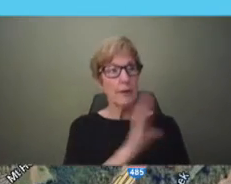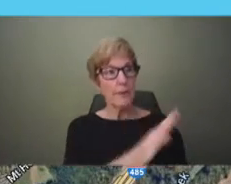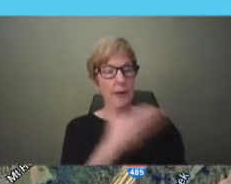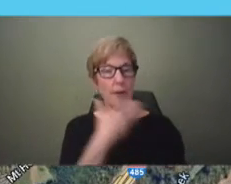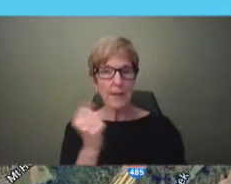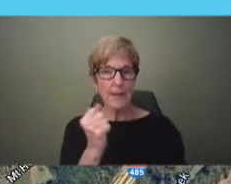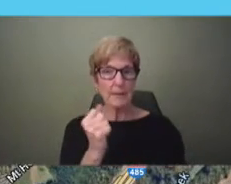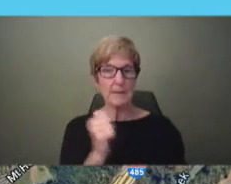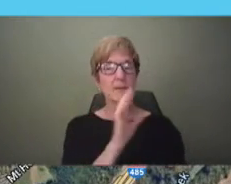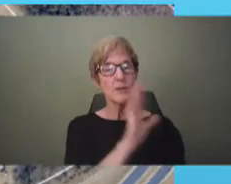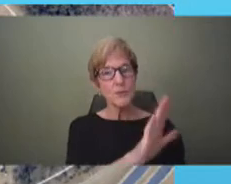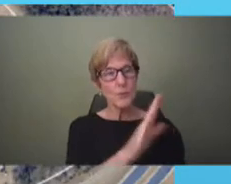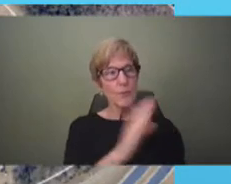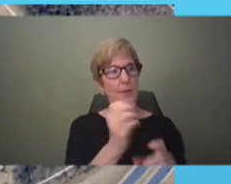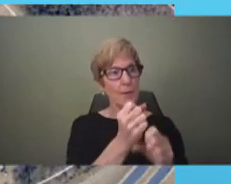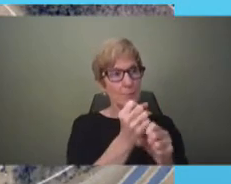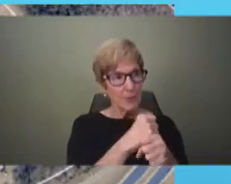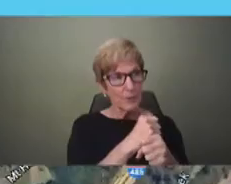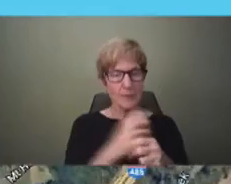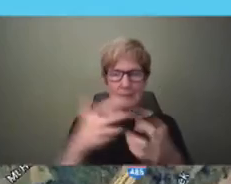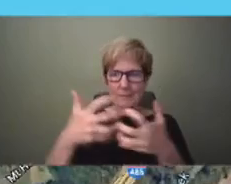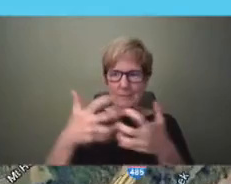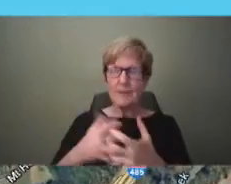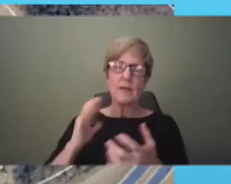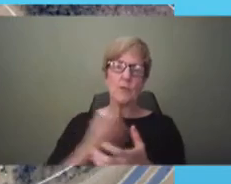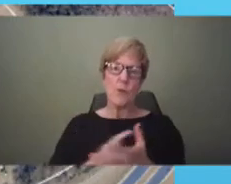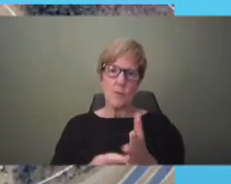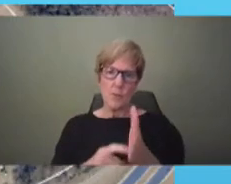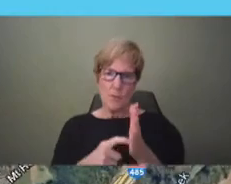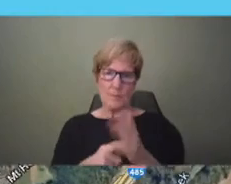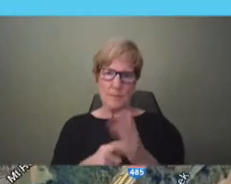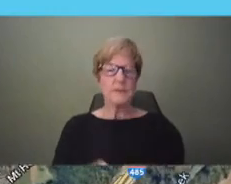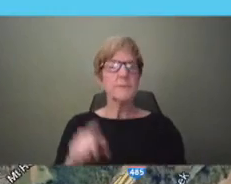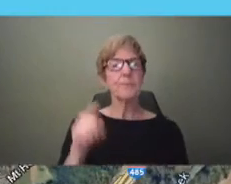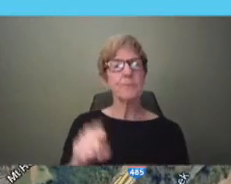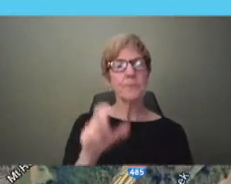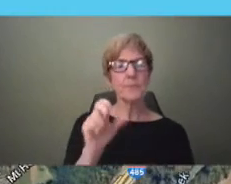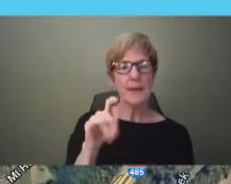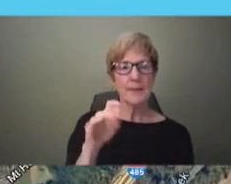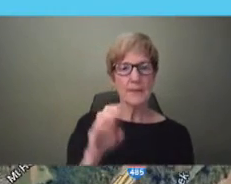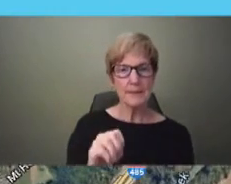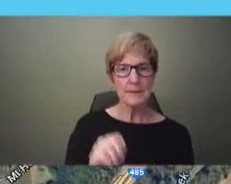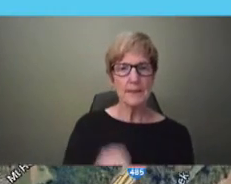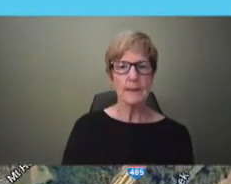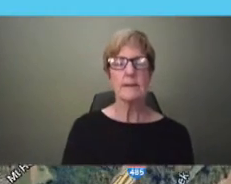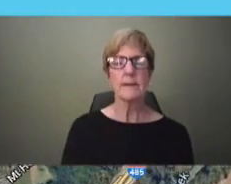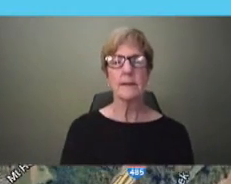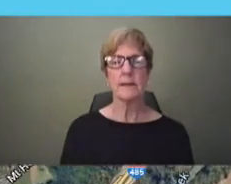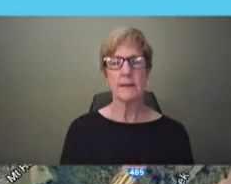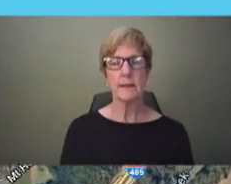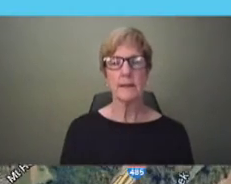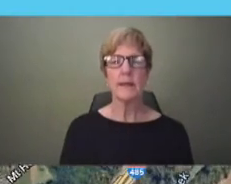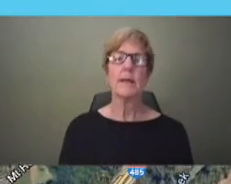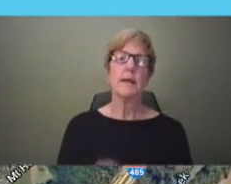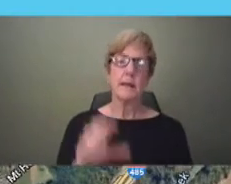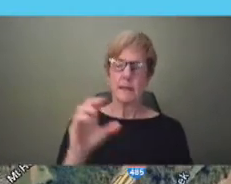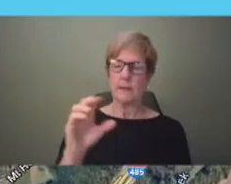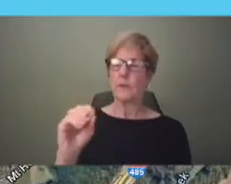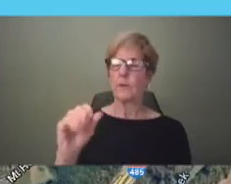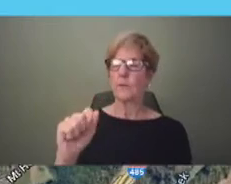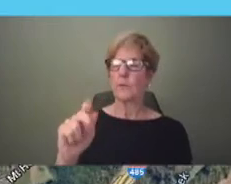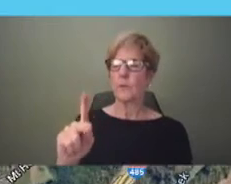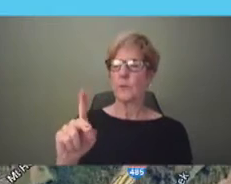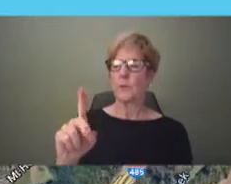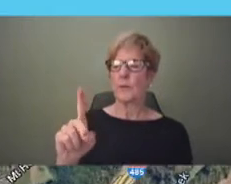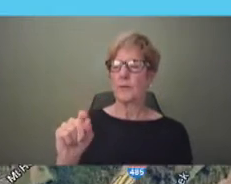product to what our ordinances are calling for so on this site on Oakdale as Dave mentioned um again great access 485 here here's the